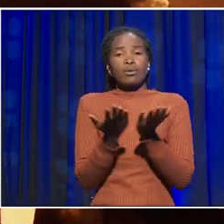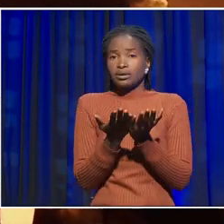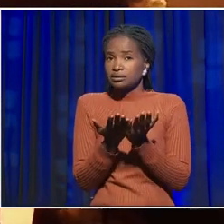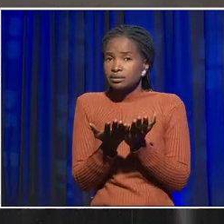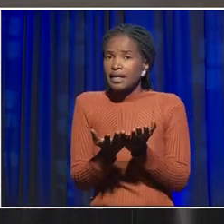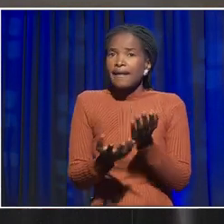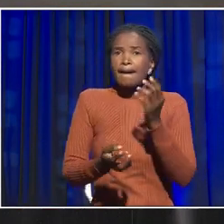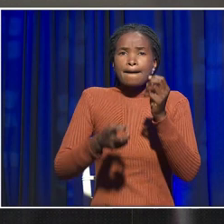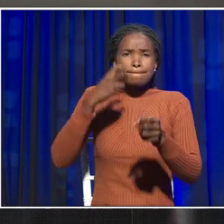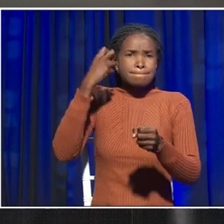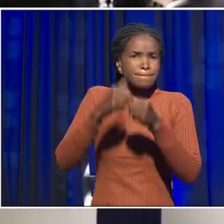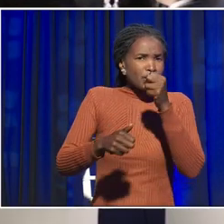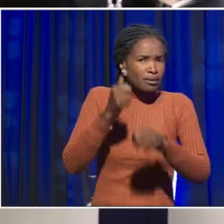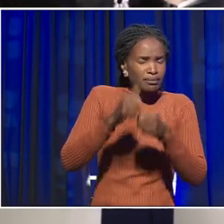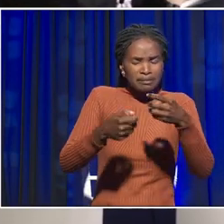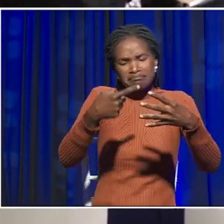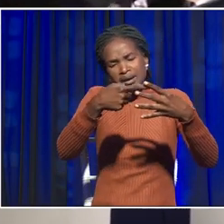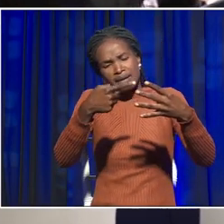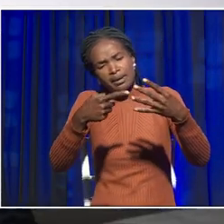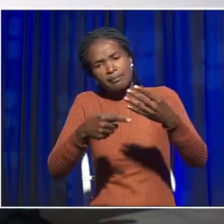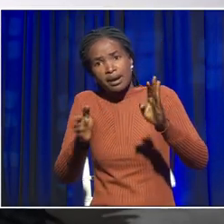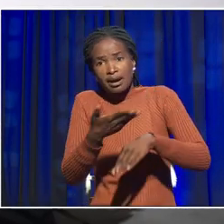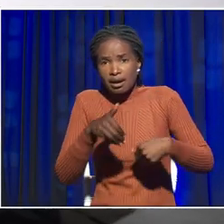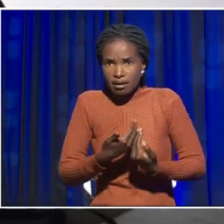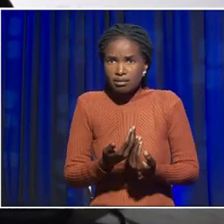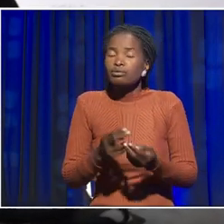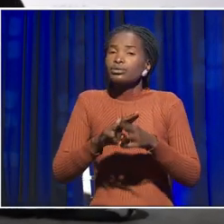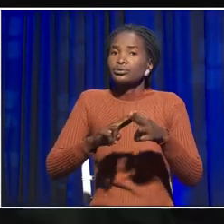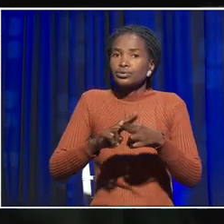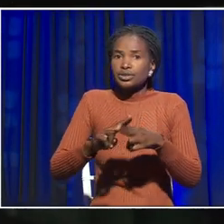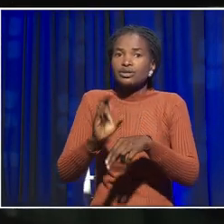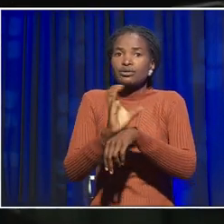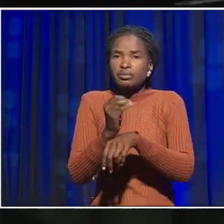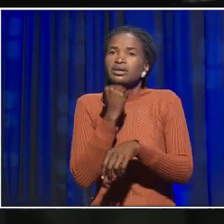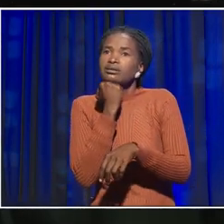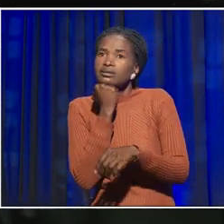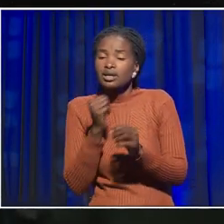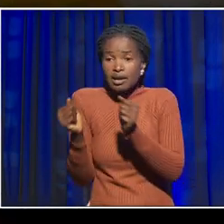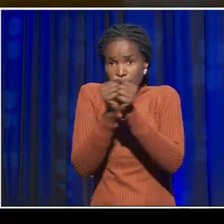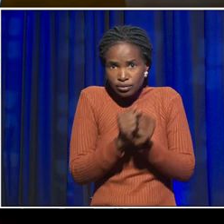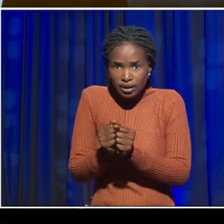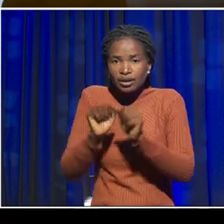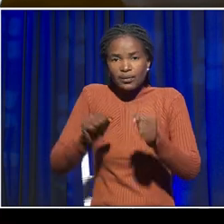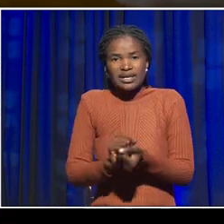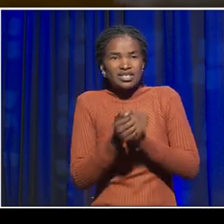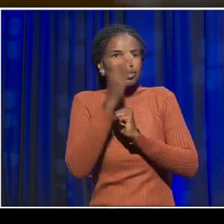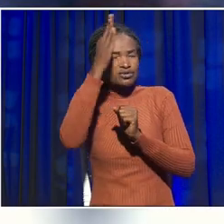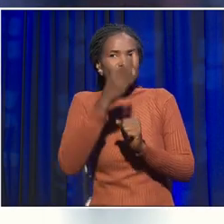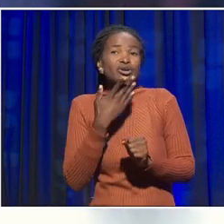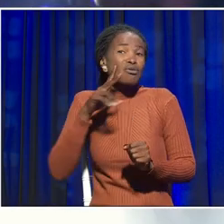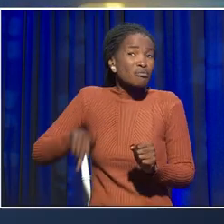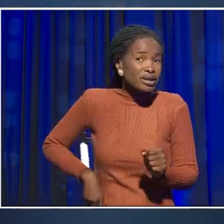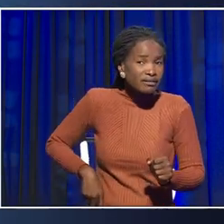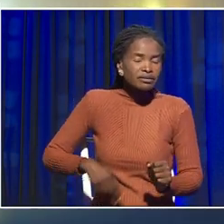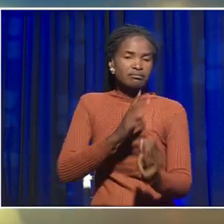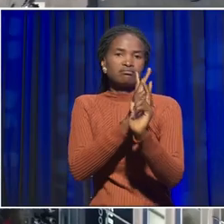hard-pressed challenges that we have today. Together, we can shape a future that truly benefits and empowers people. The